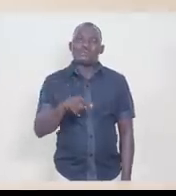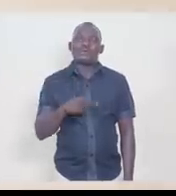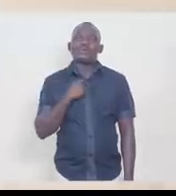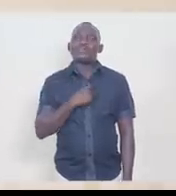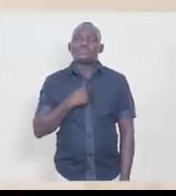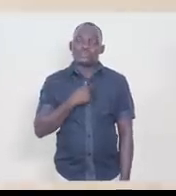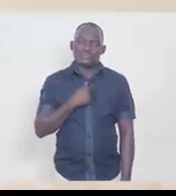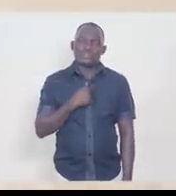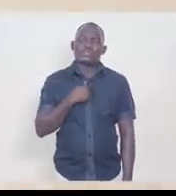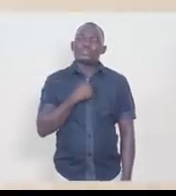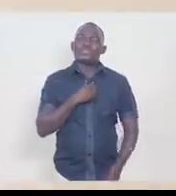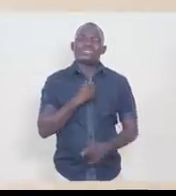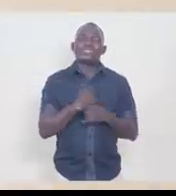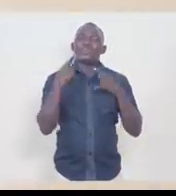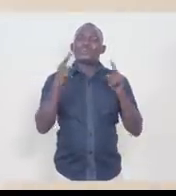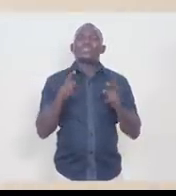Something came up.